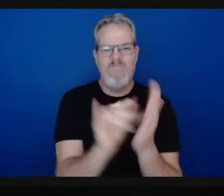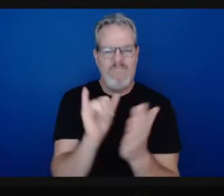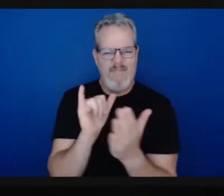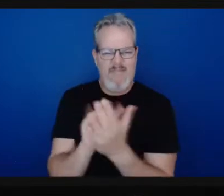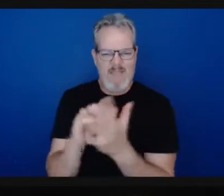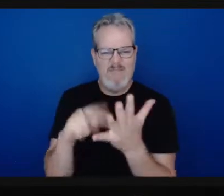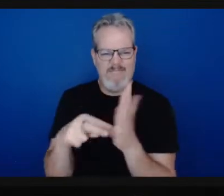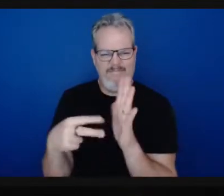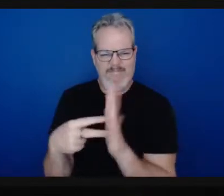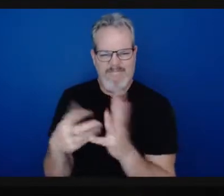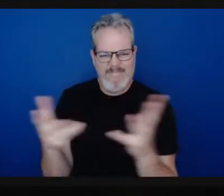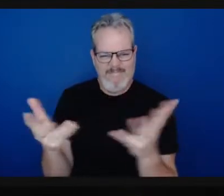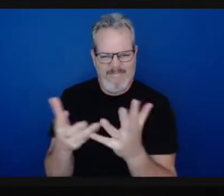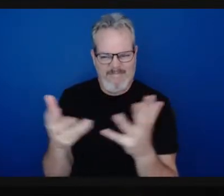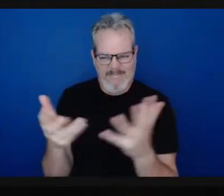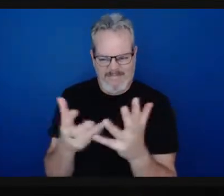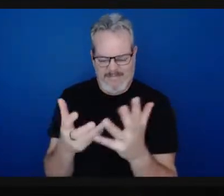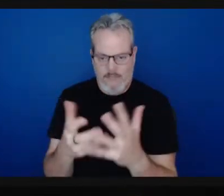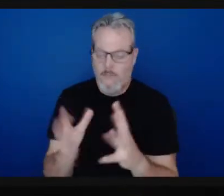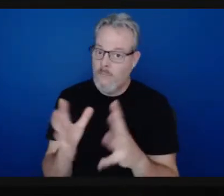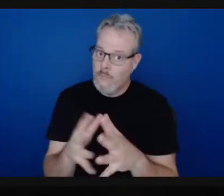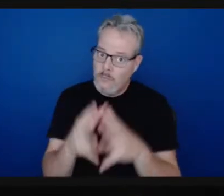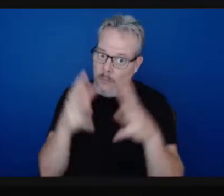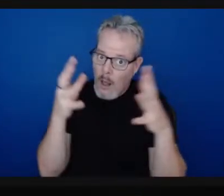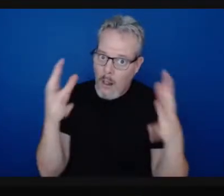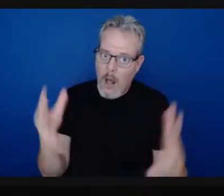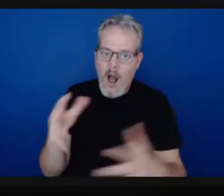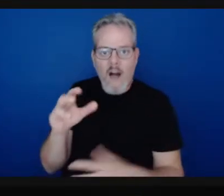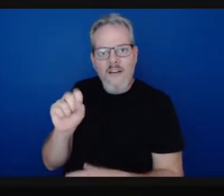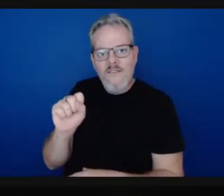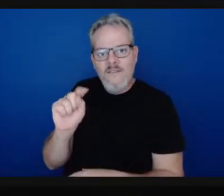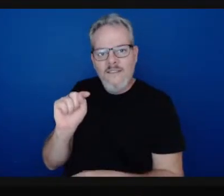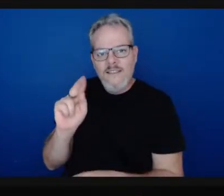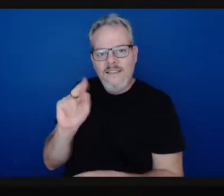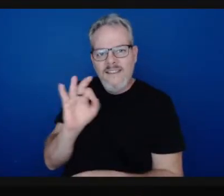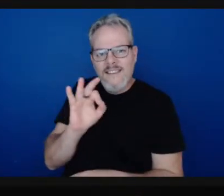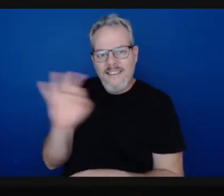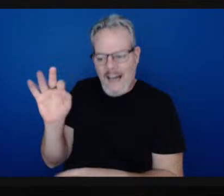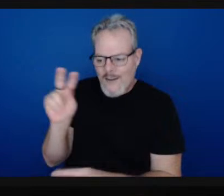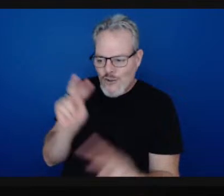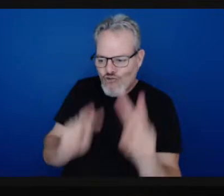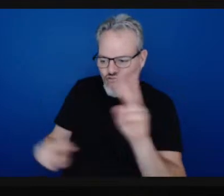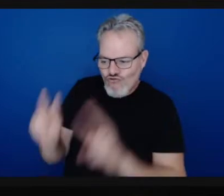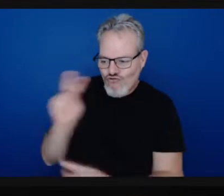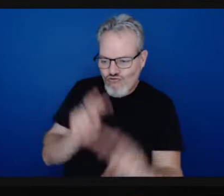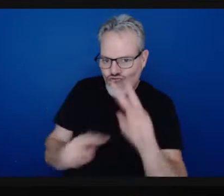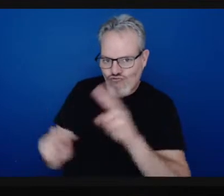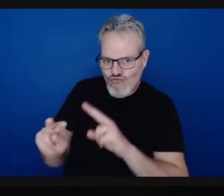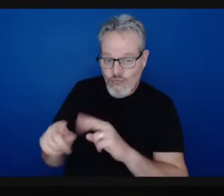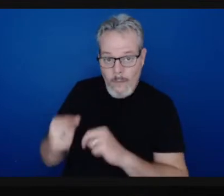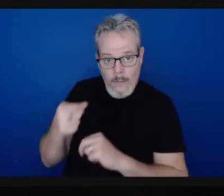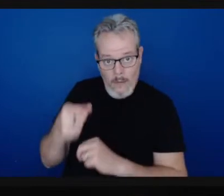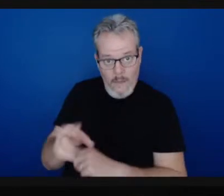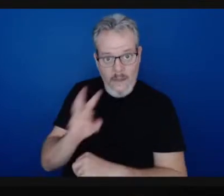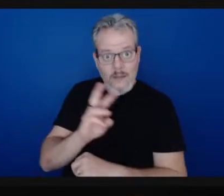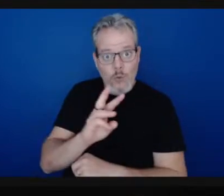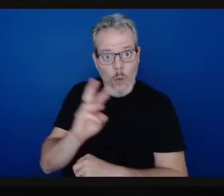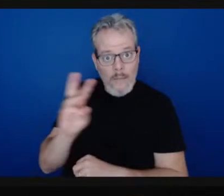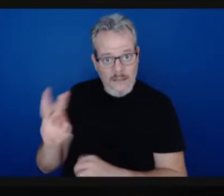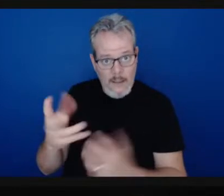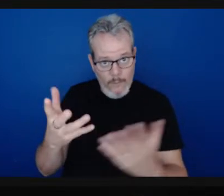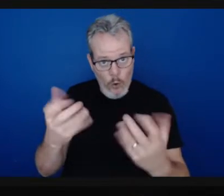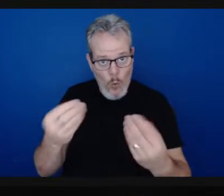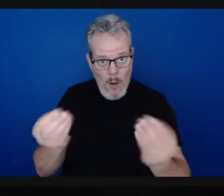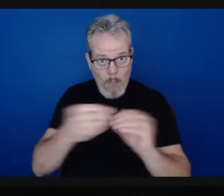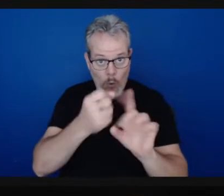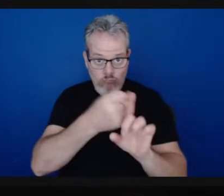So there's a lot of stuff you could go through there. Right? There's this website if you want to go through in more detail. I won't go through